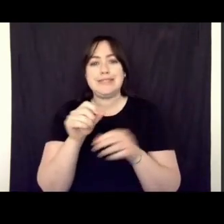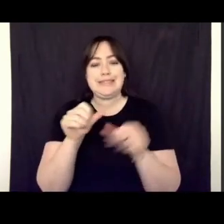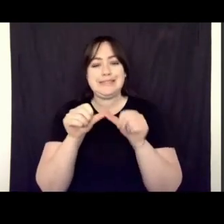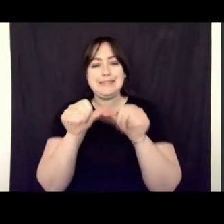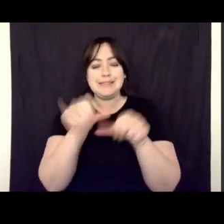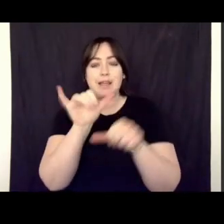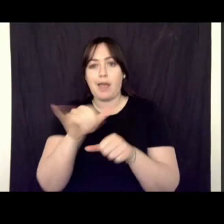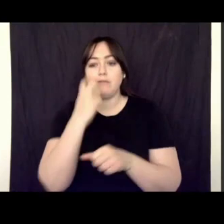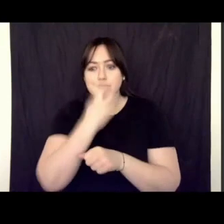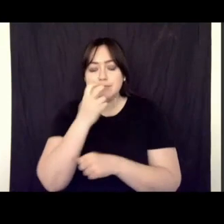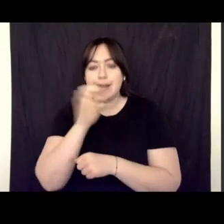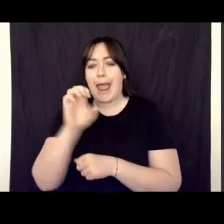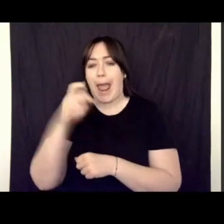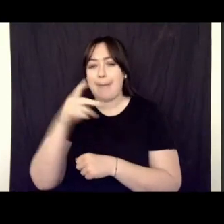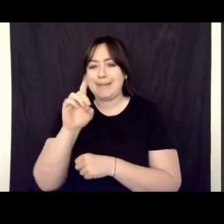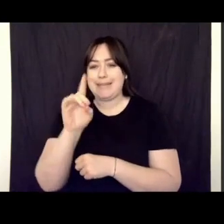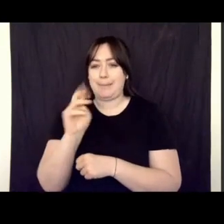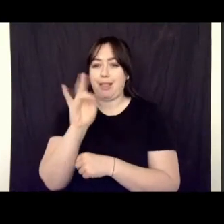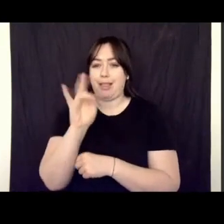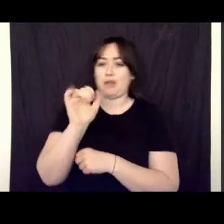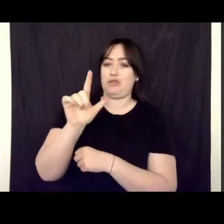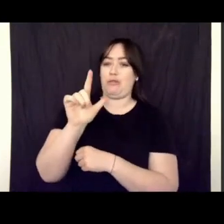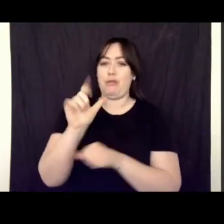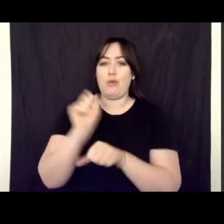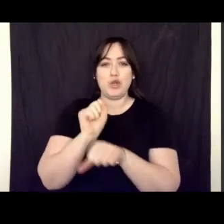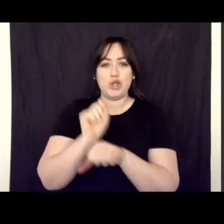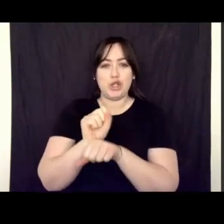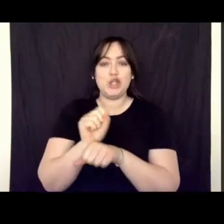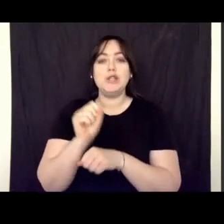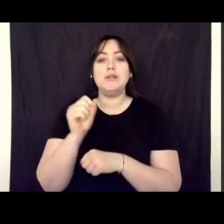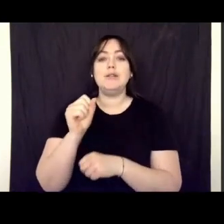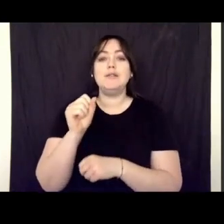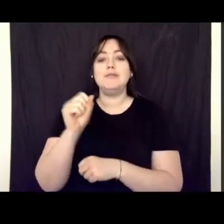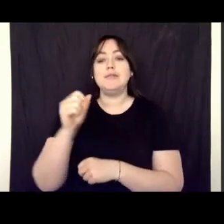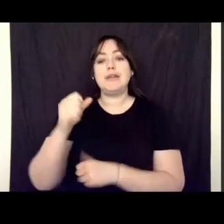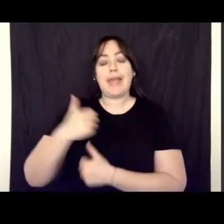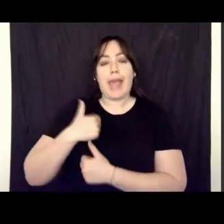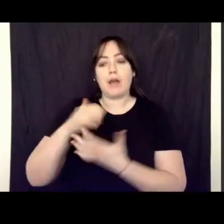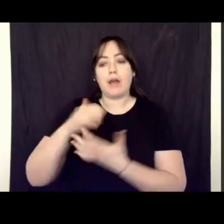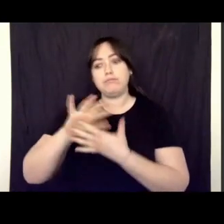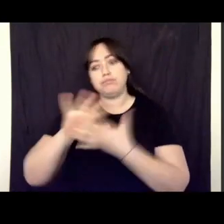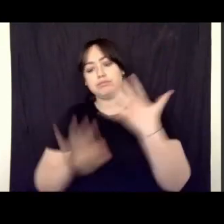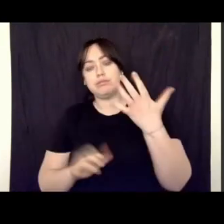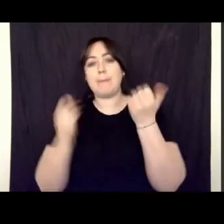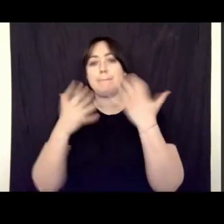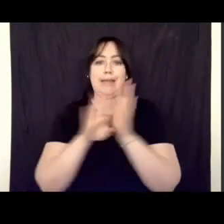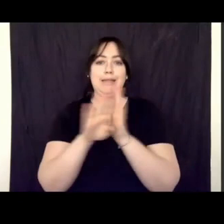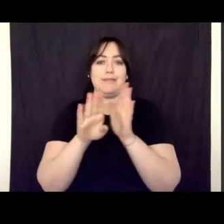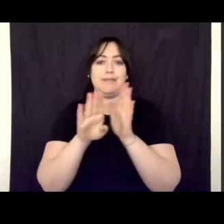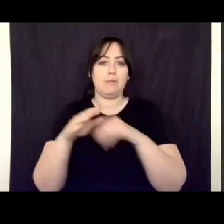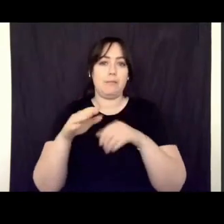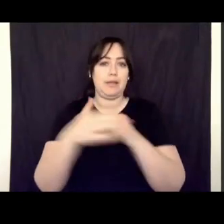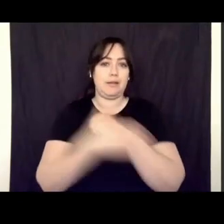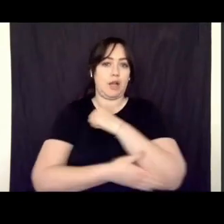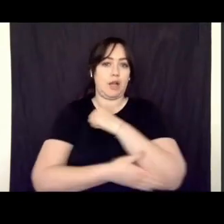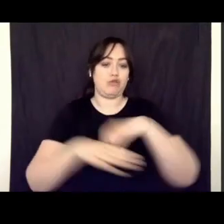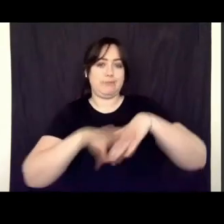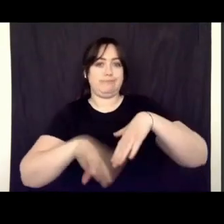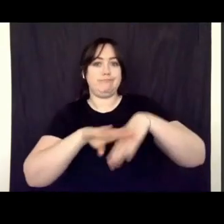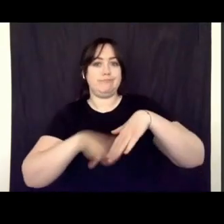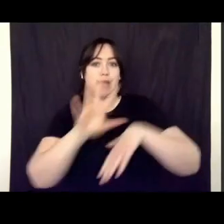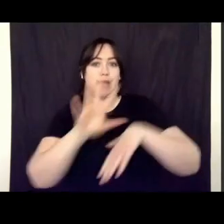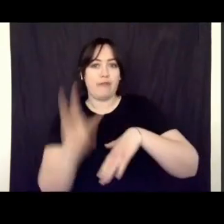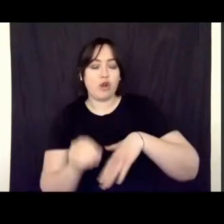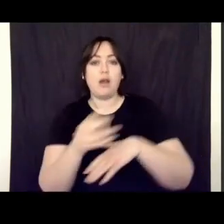epidemiologic research in Canada, Norway, and several developing countries in sub-Saharan Africa and Southeast Asia.